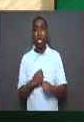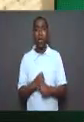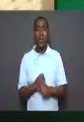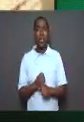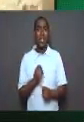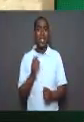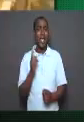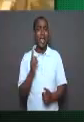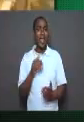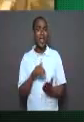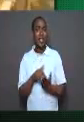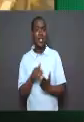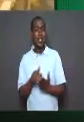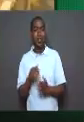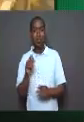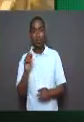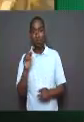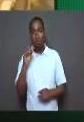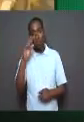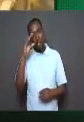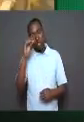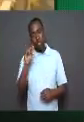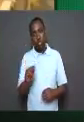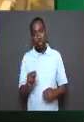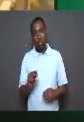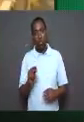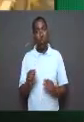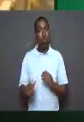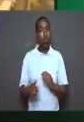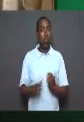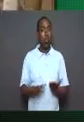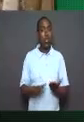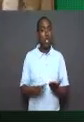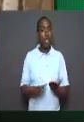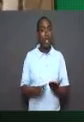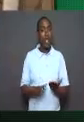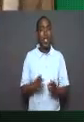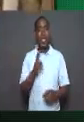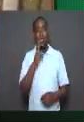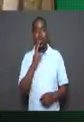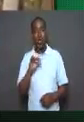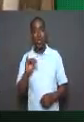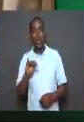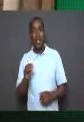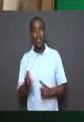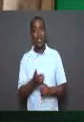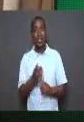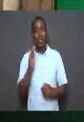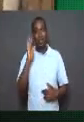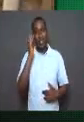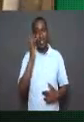of people die as a result of smoking-related diseases.